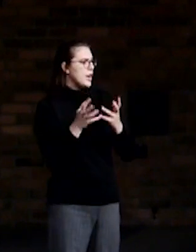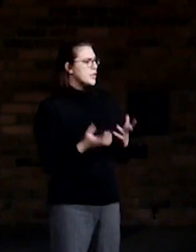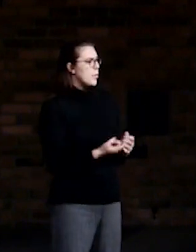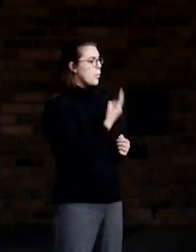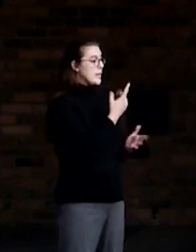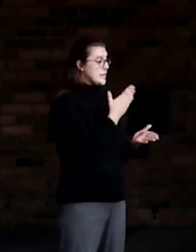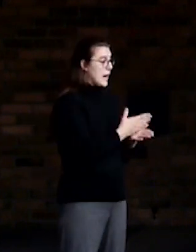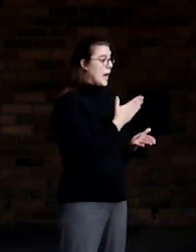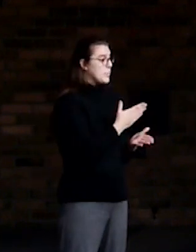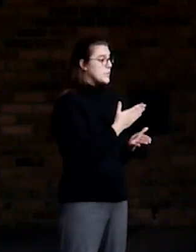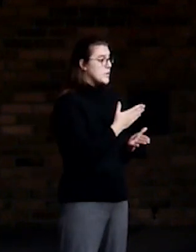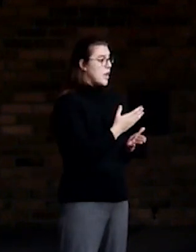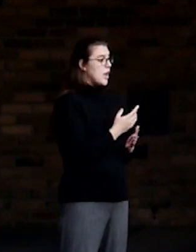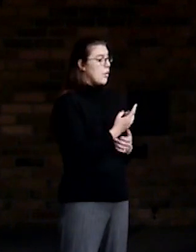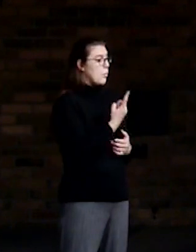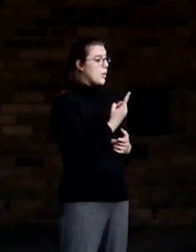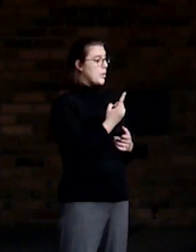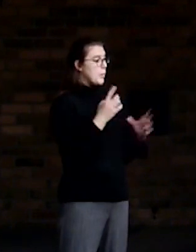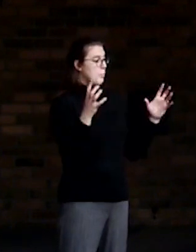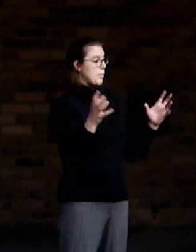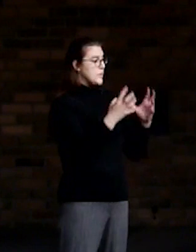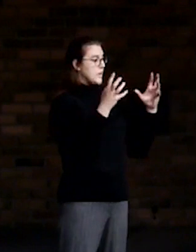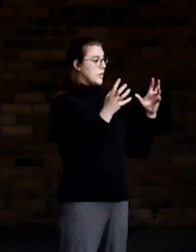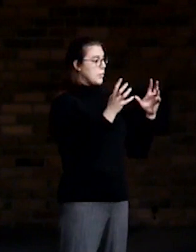one stops, and one bumps into the other one and backs up.